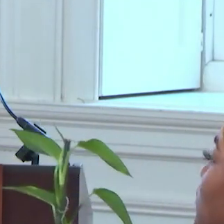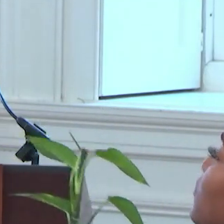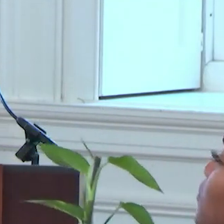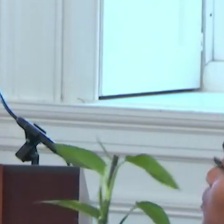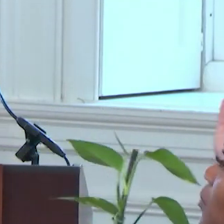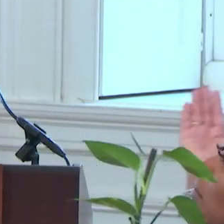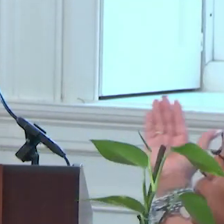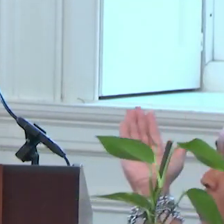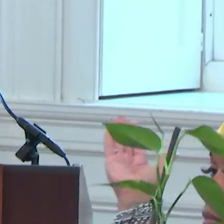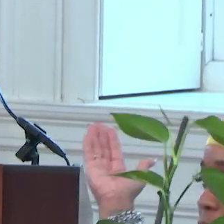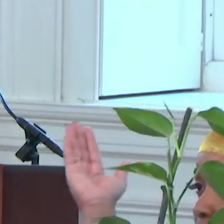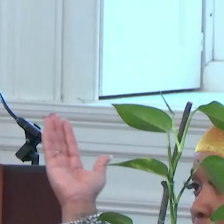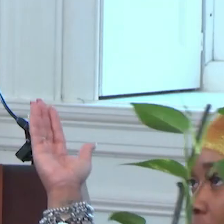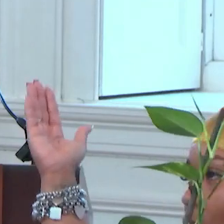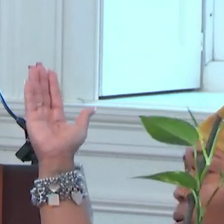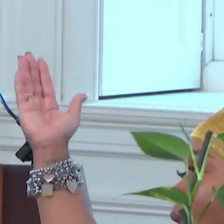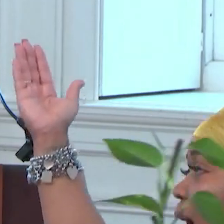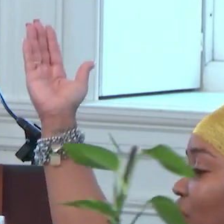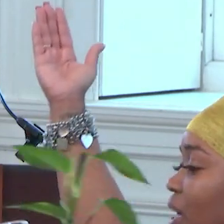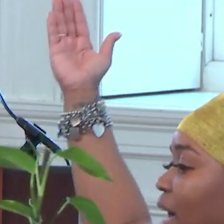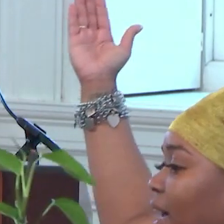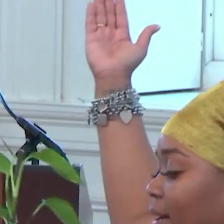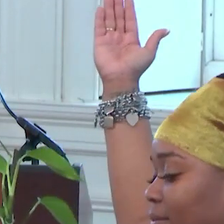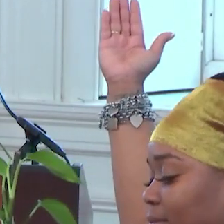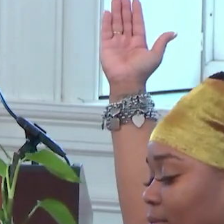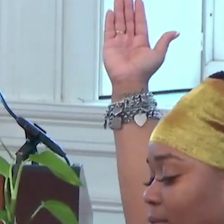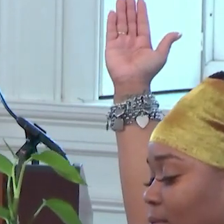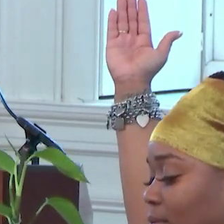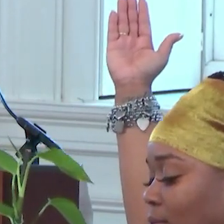daughter, Janae Marson. Say Ashe. Ashe.